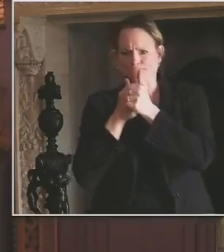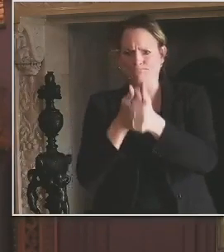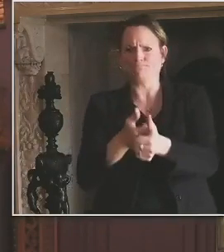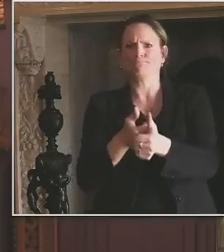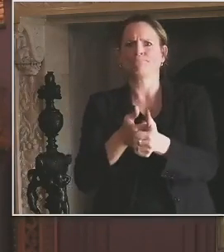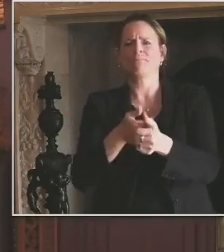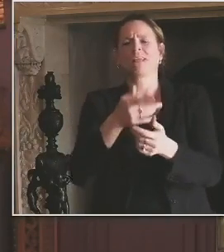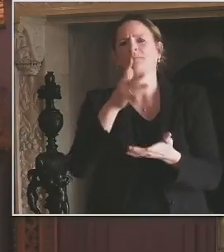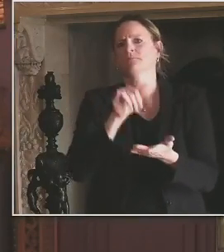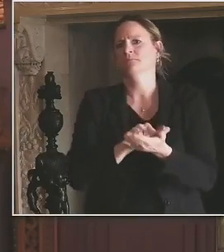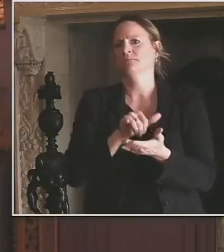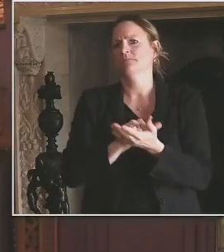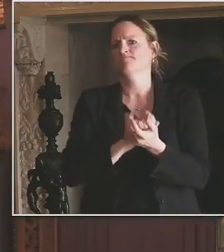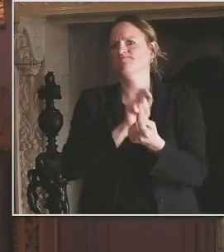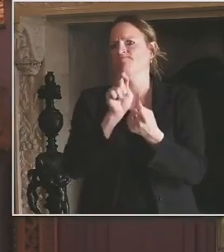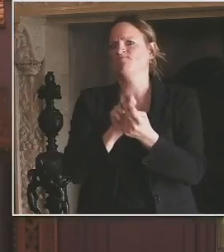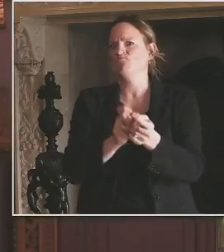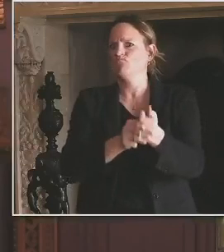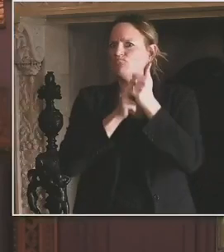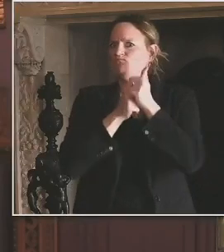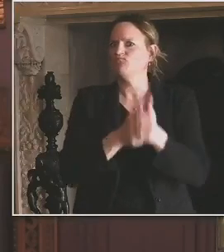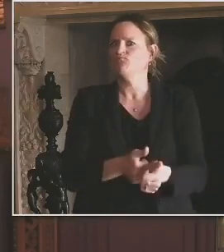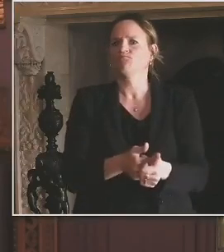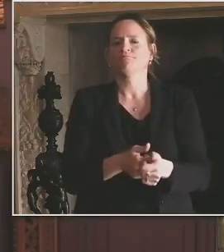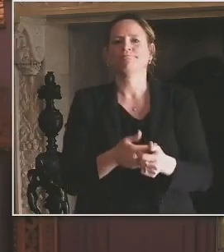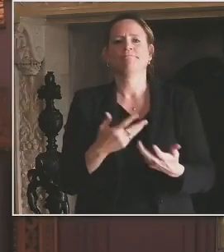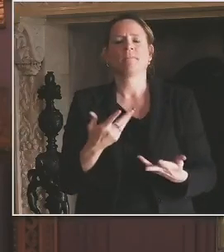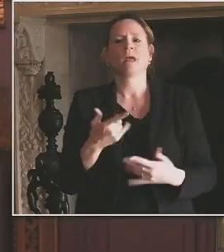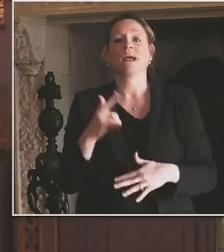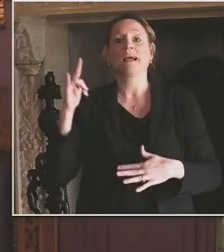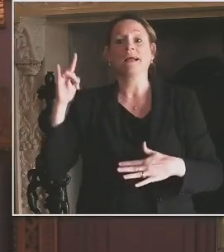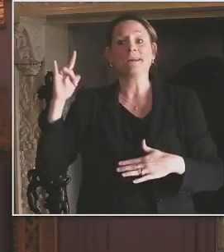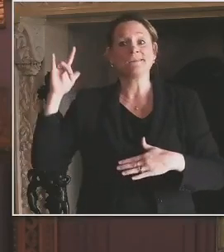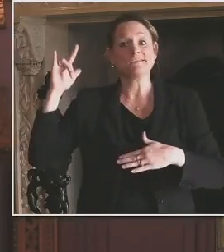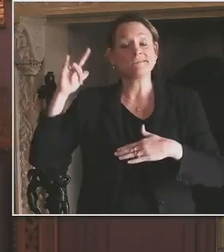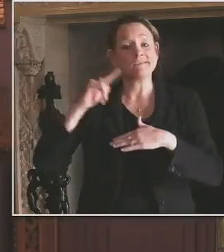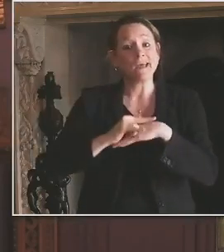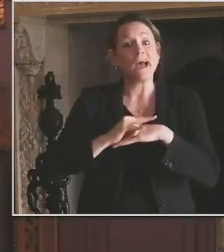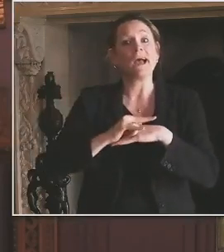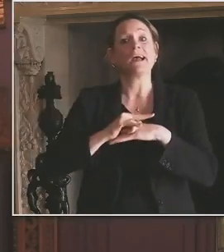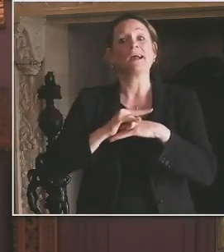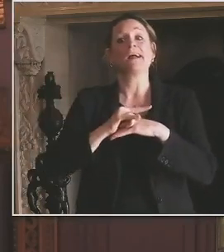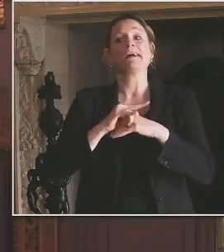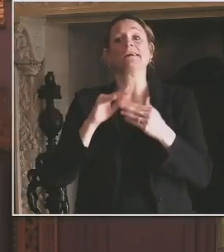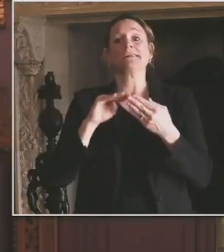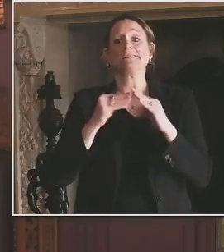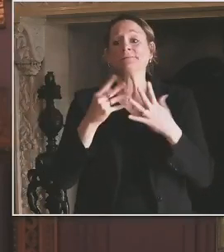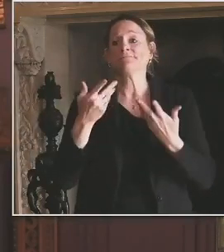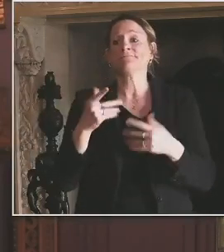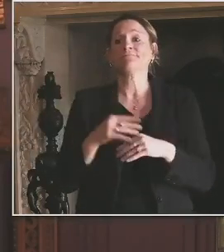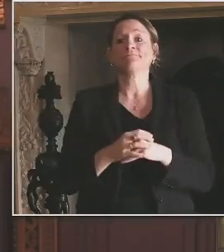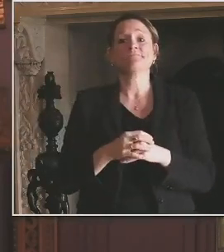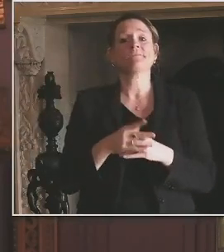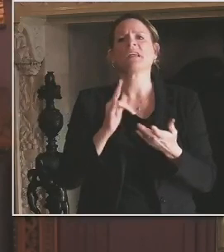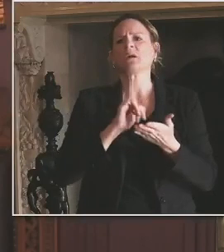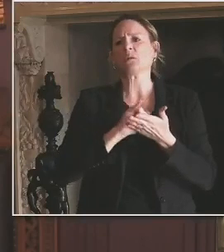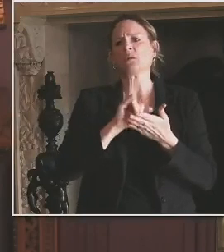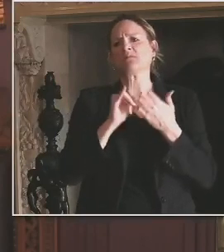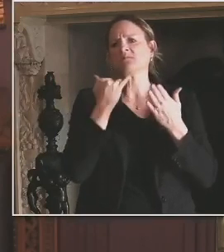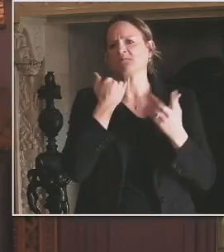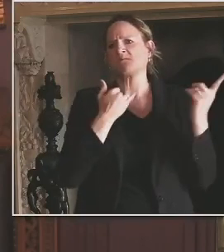to follow. I mean, if you're flying into a city, a big city in like New York City, you're able